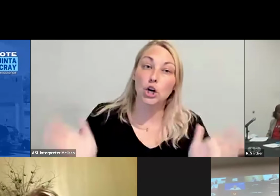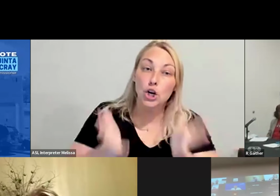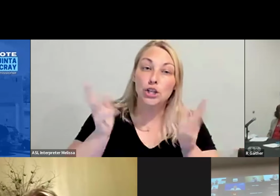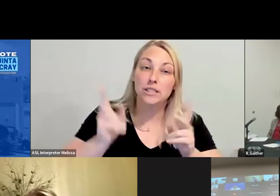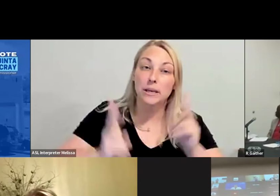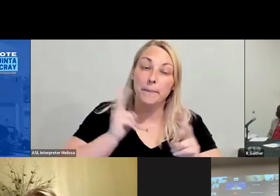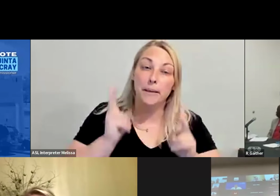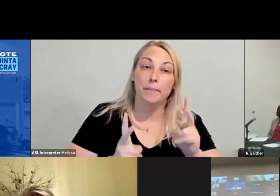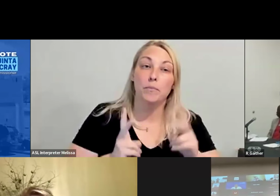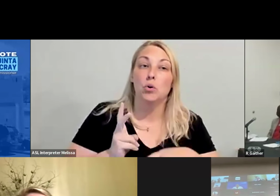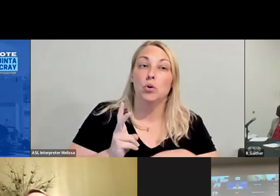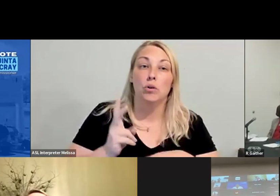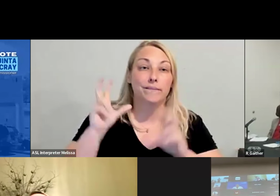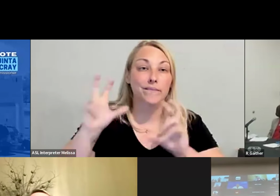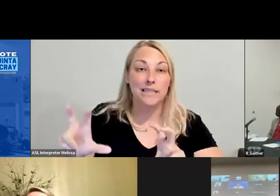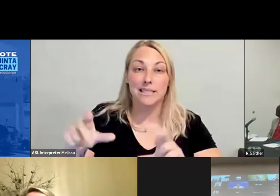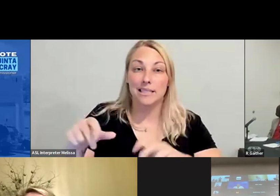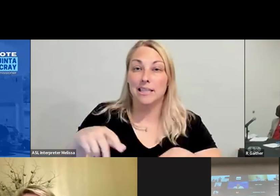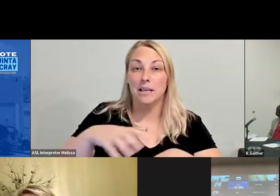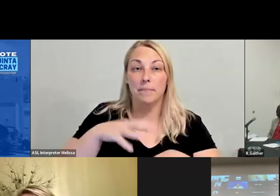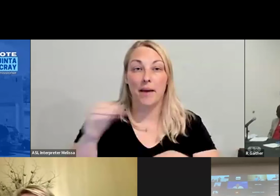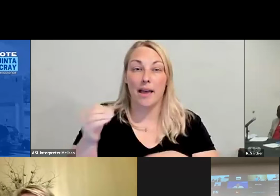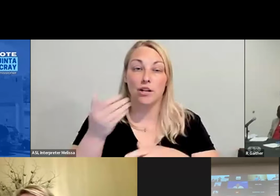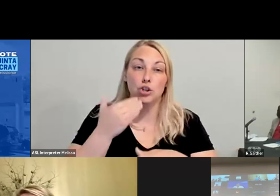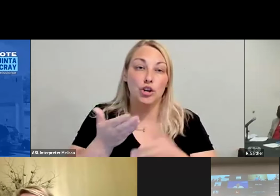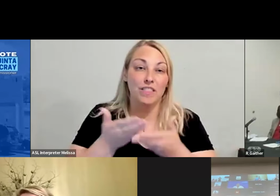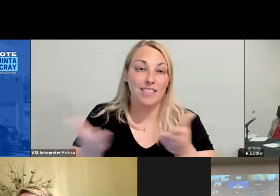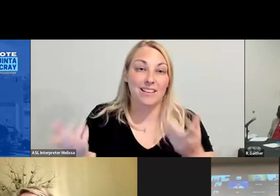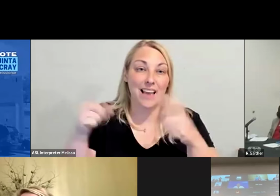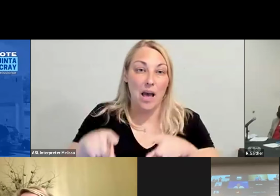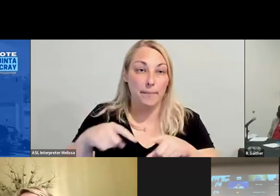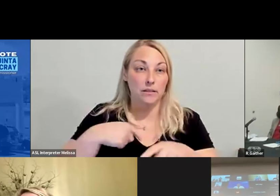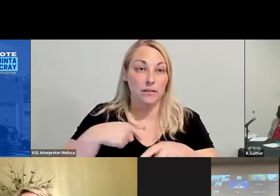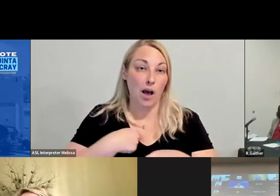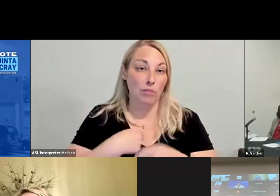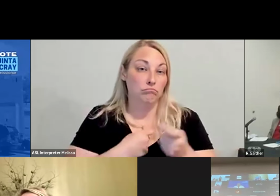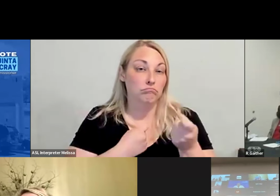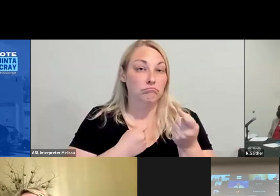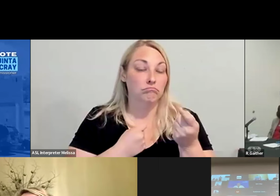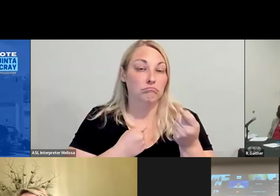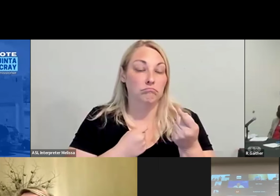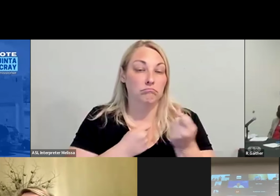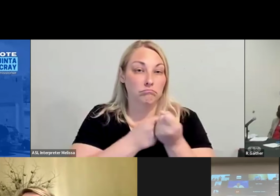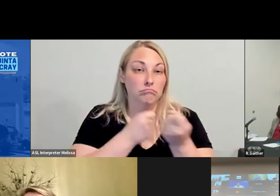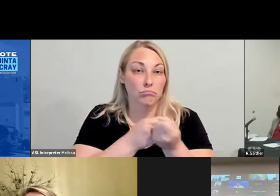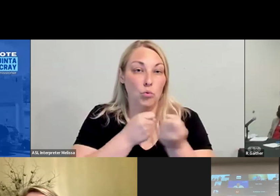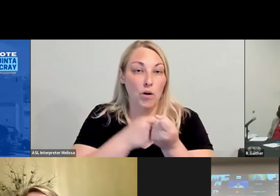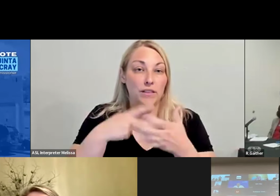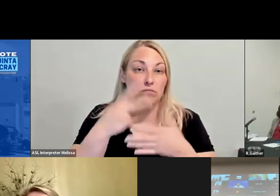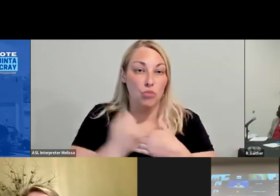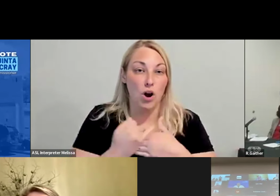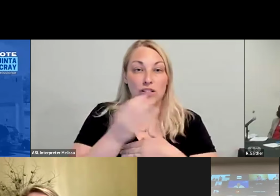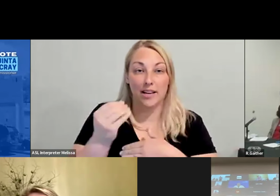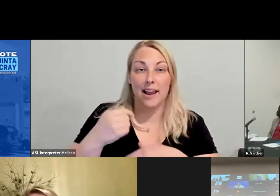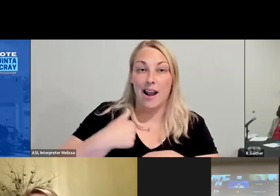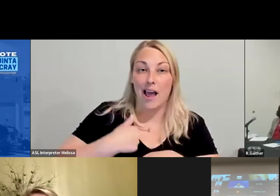them, invest in them and make good stuff happen there. So I am strongly in support of this project, and I encourage all the other commissioners to vote in favor